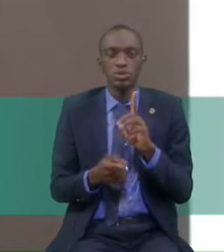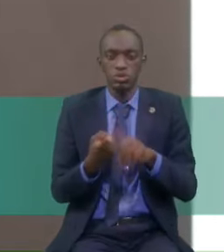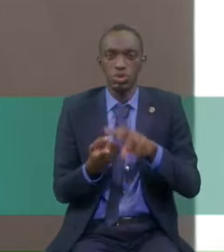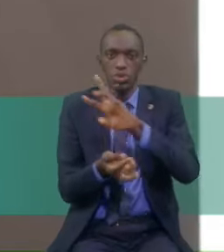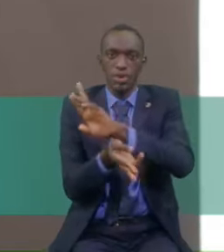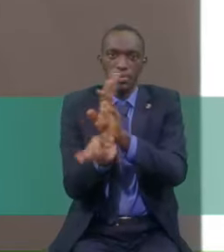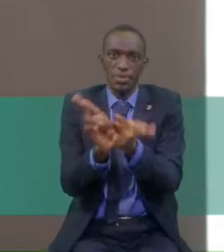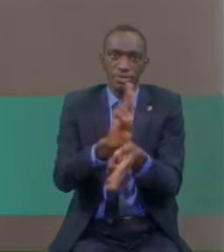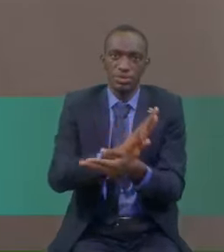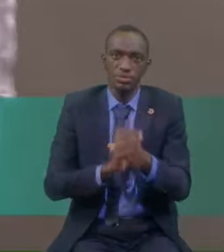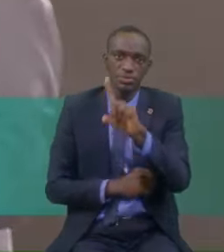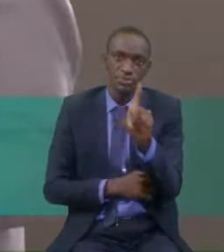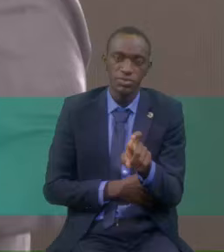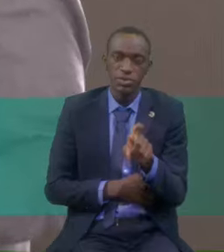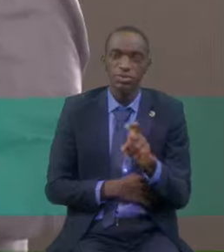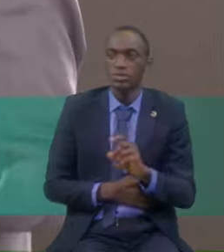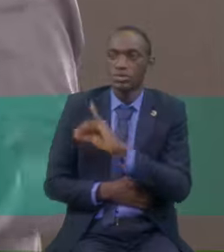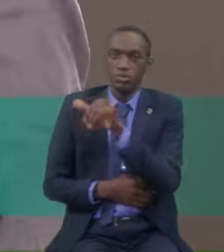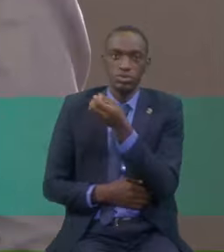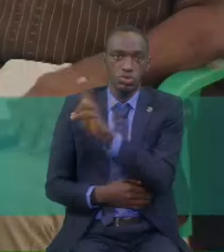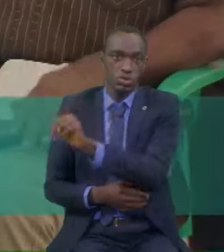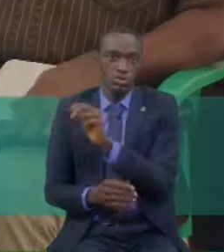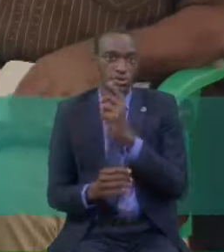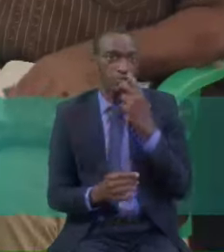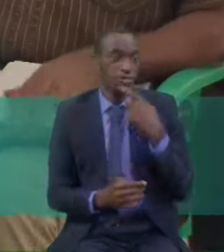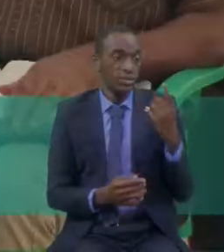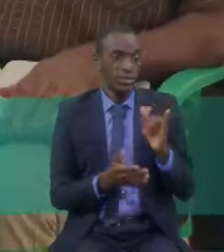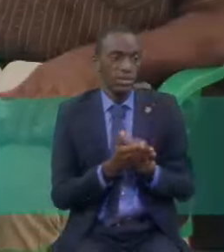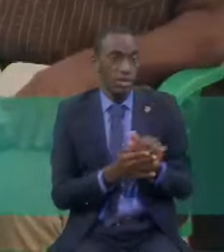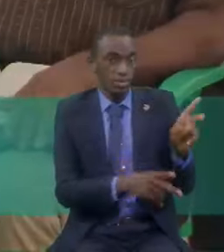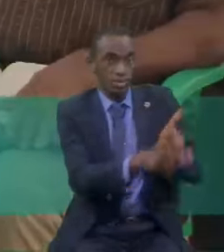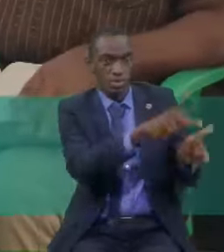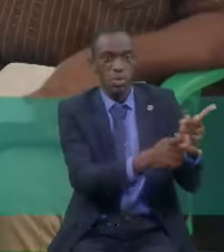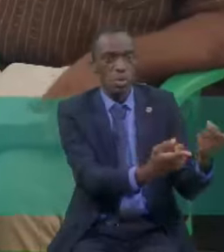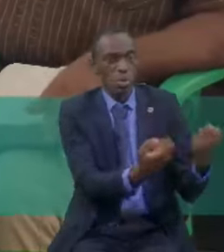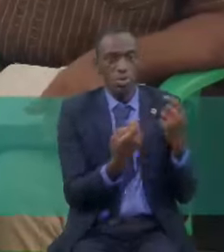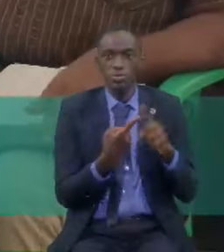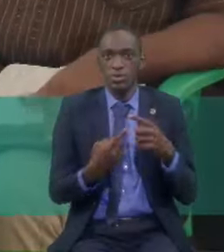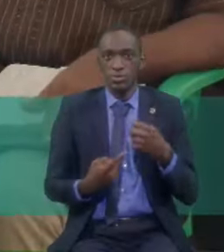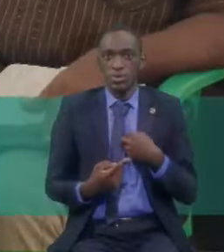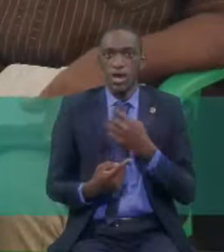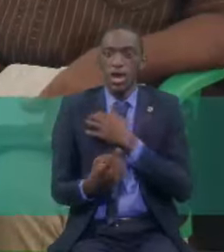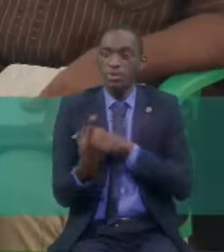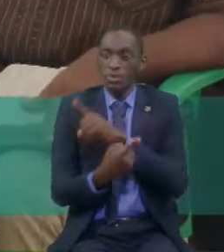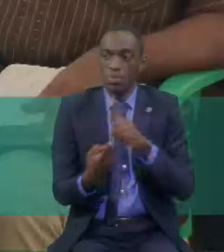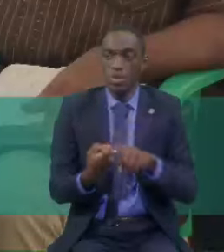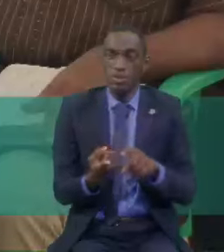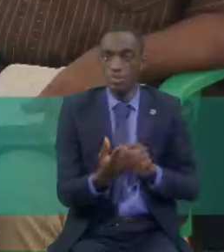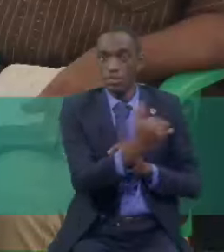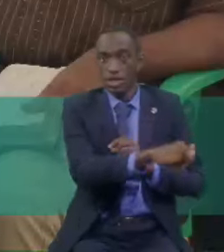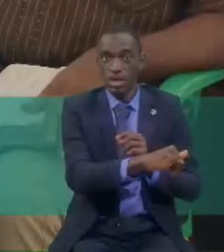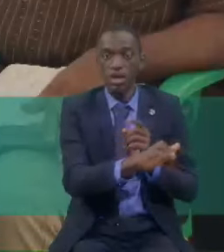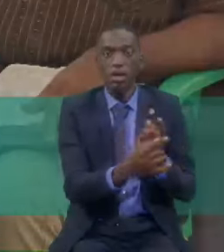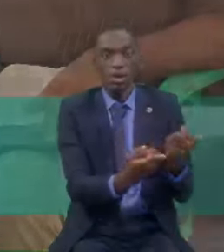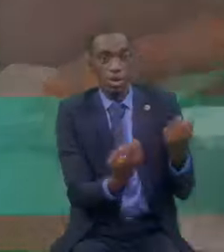And John says, they come to me. And when they come, I am to baptize